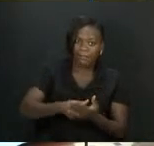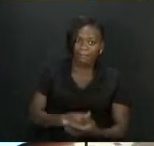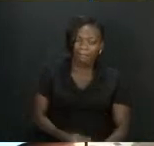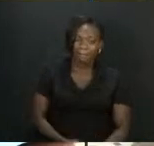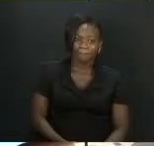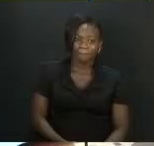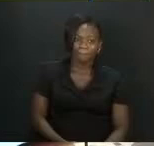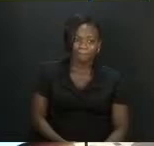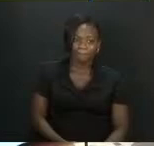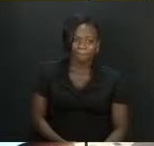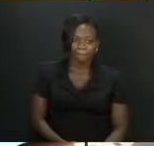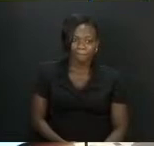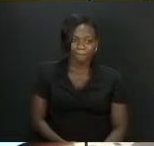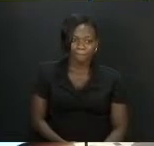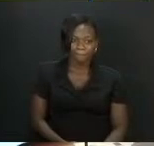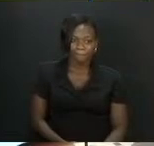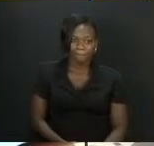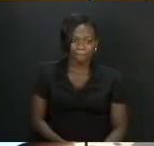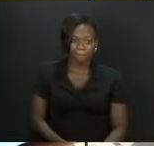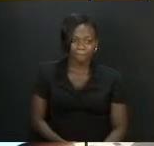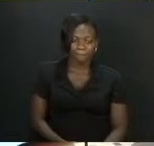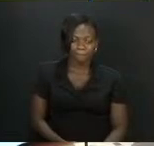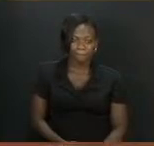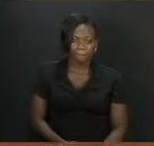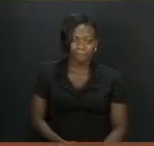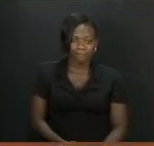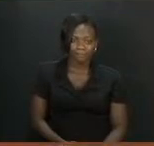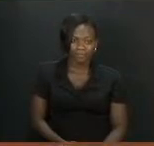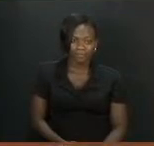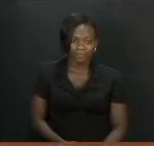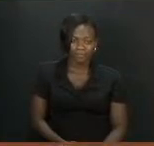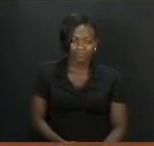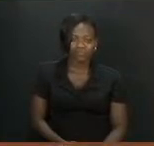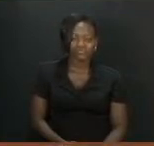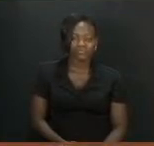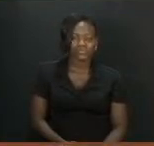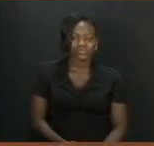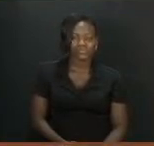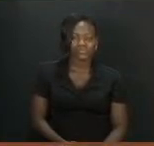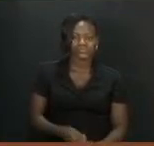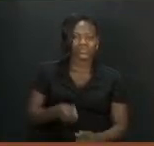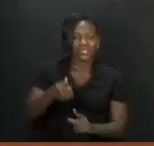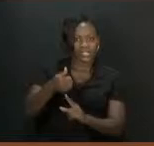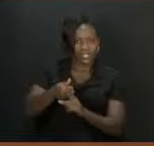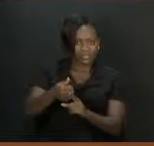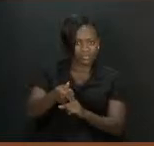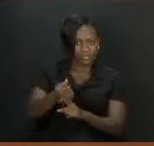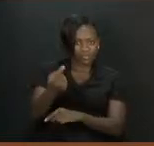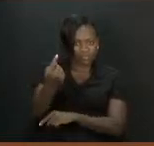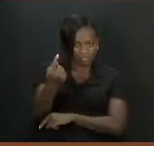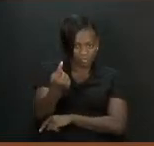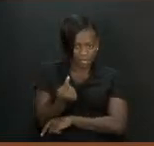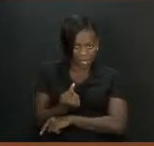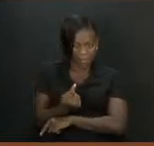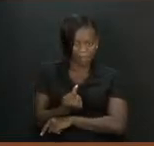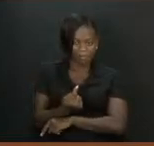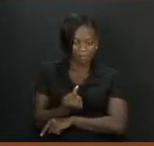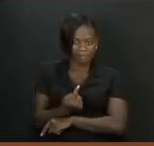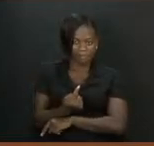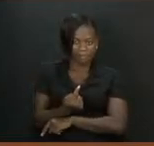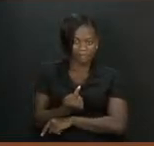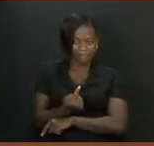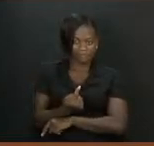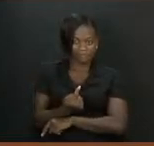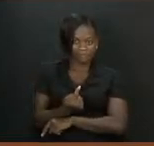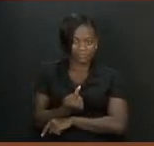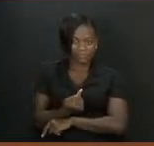That he will be here to answer questions. He was actually here, but we delay in sitting, and he had to go for